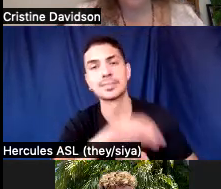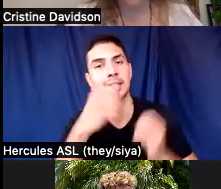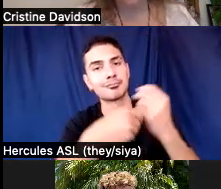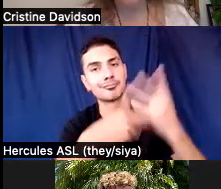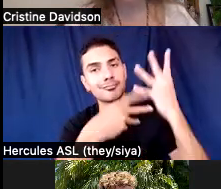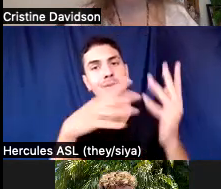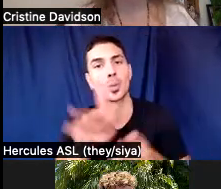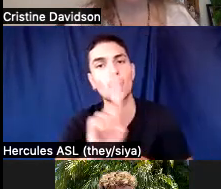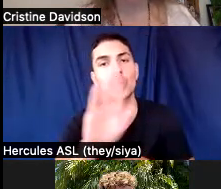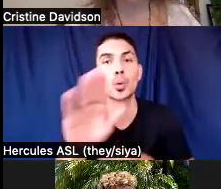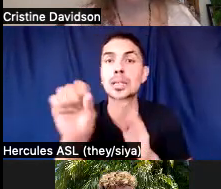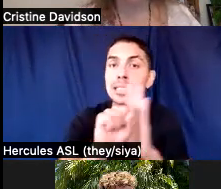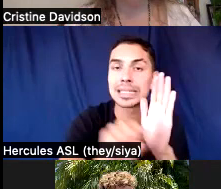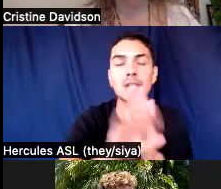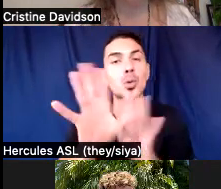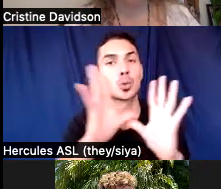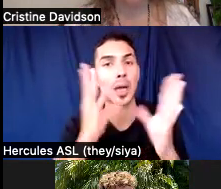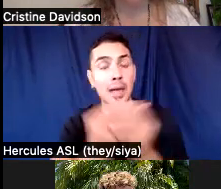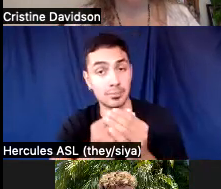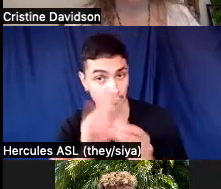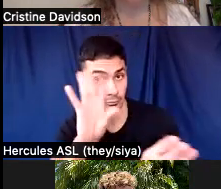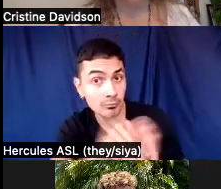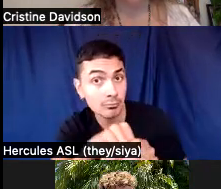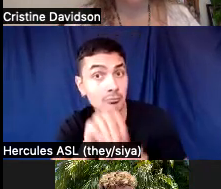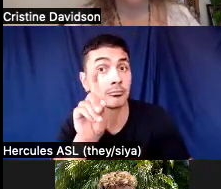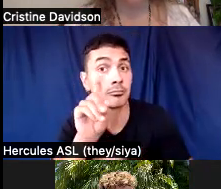or where your tribe is.